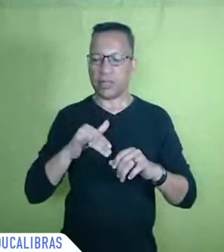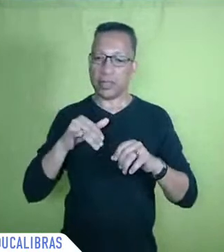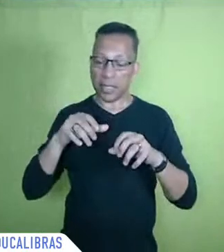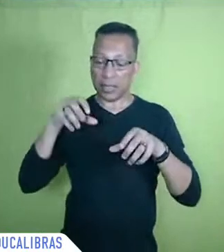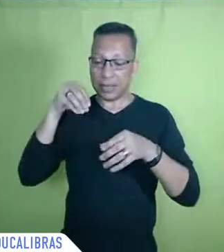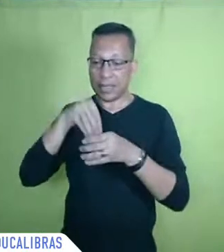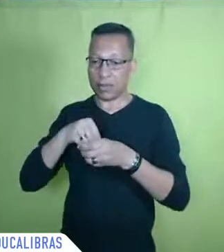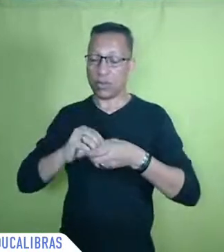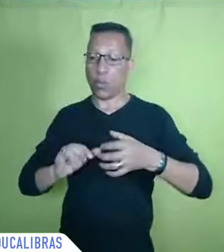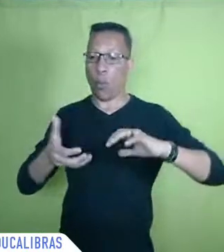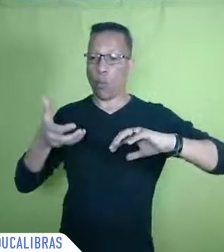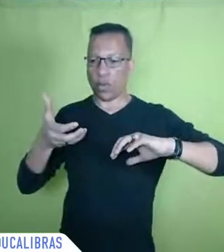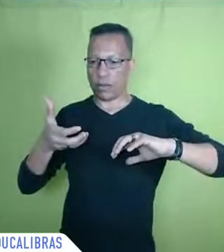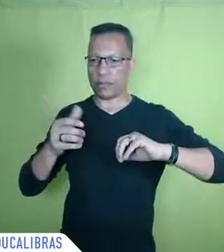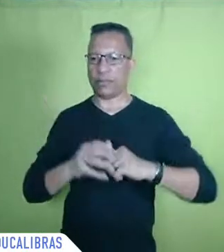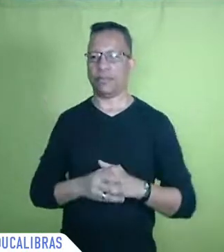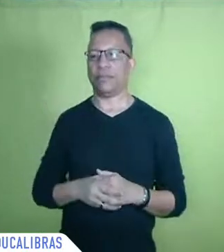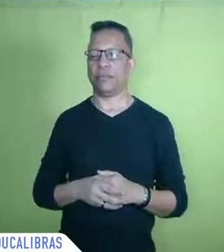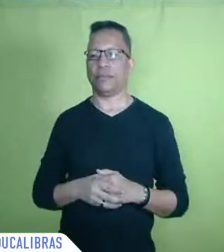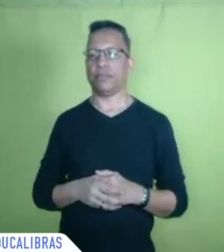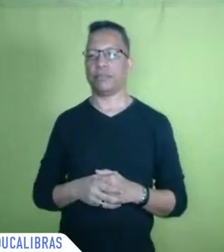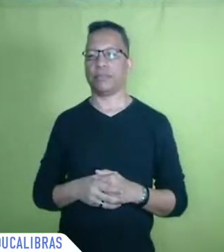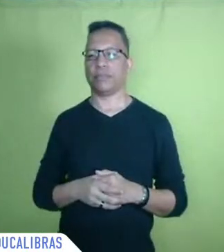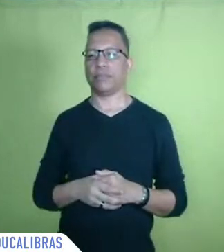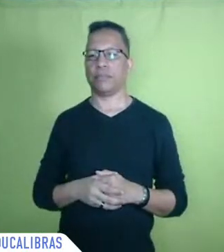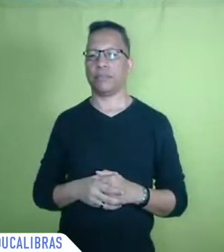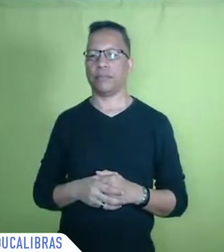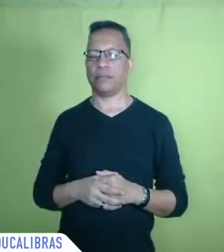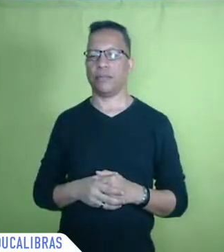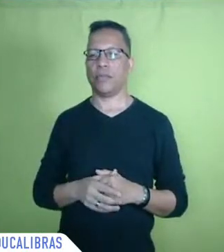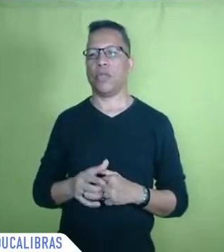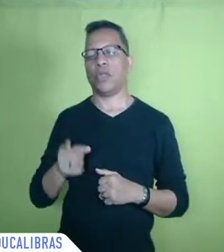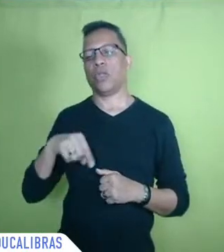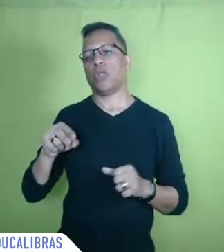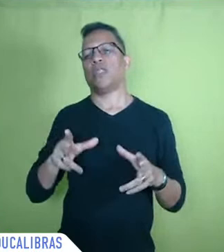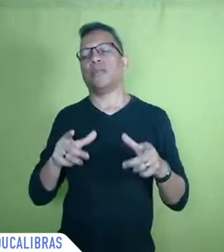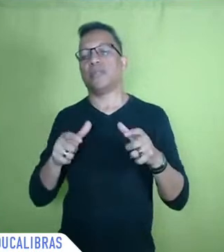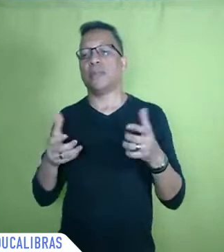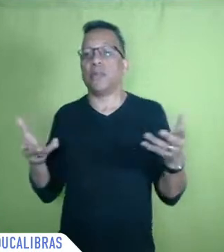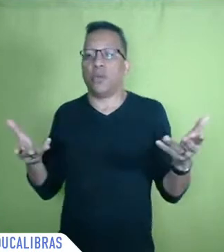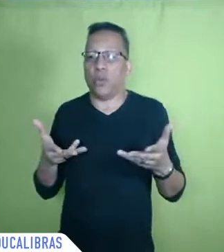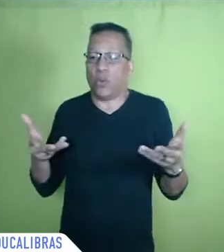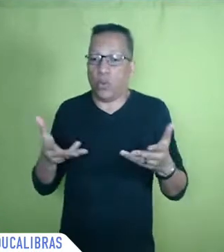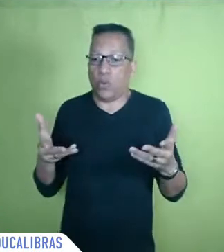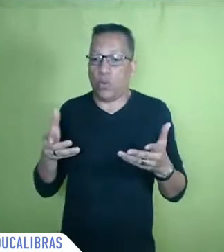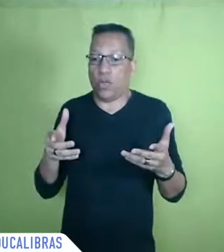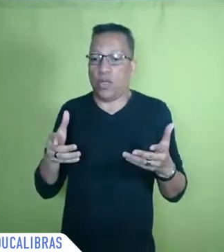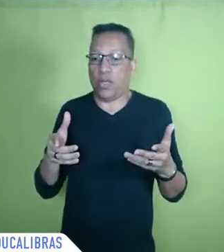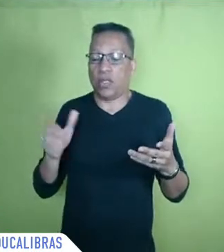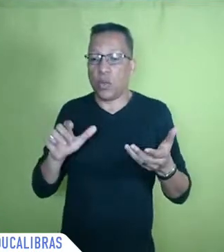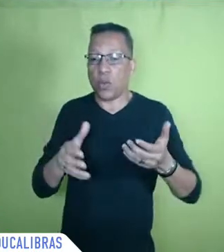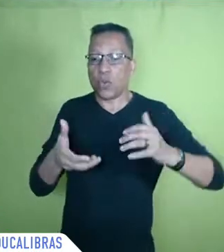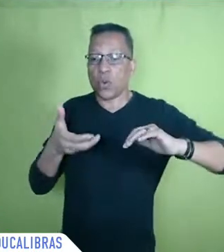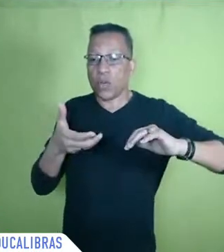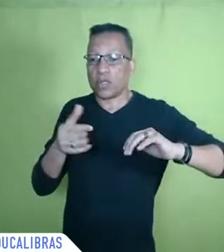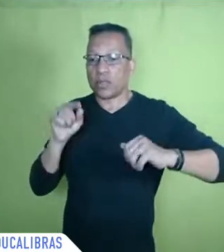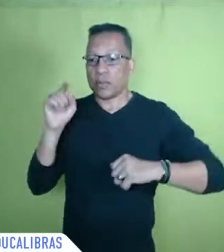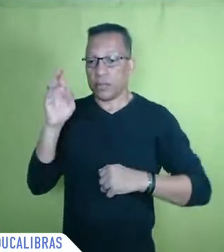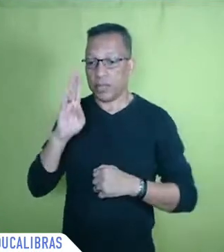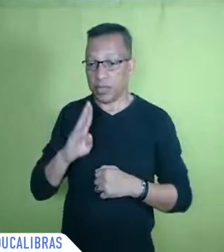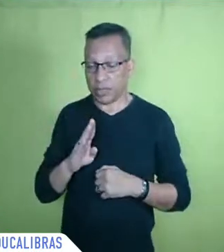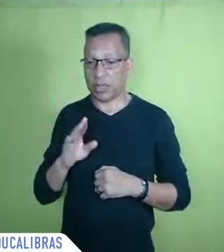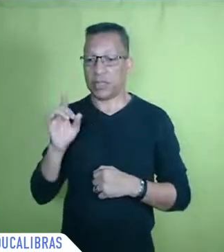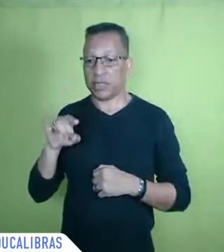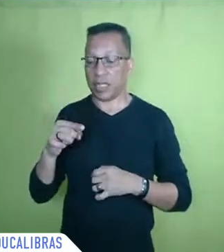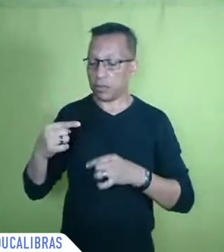We see that right at the moment where Brazilian Congress is trying to negotiate a tax reform in Brazil, which we'll